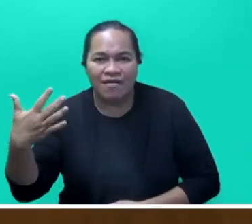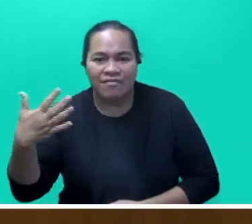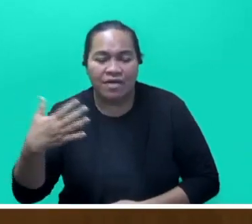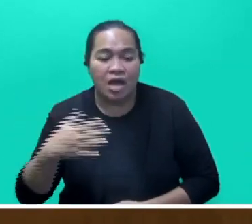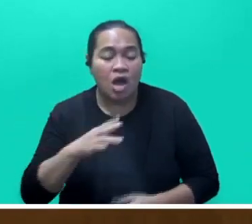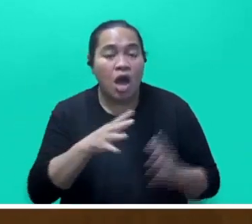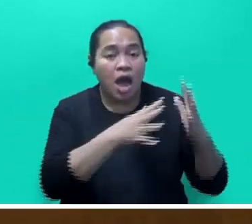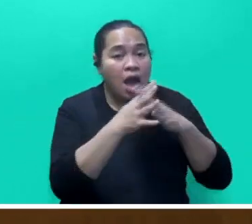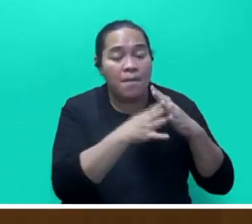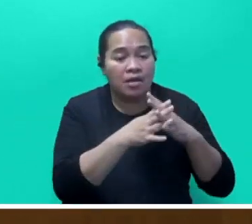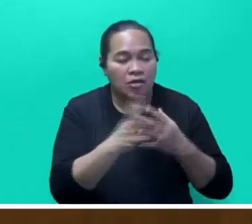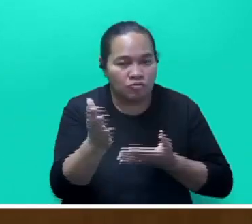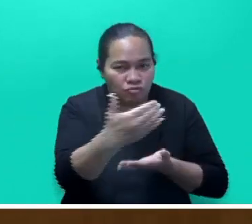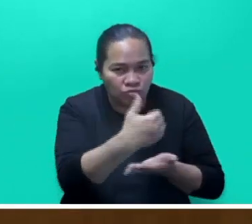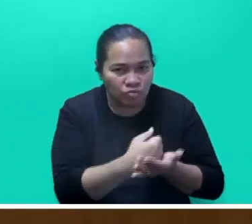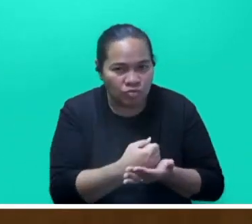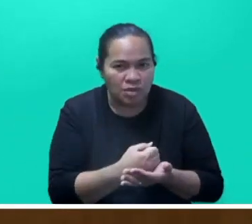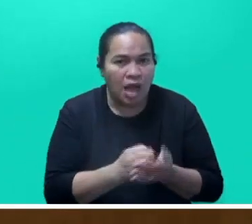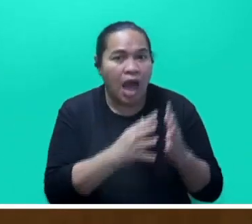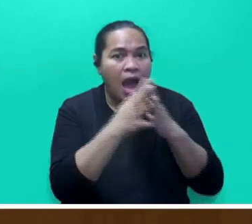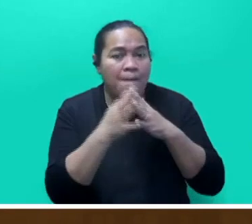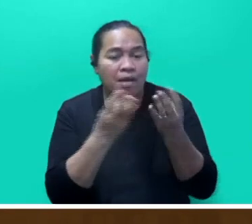billion in green climate funds,